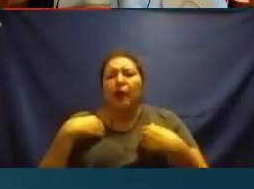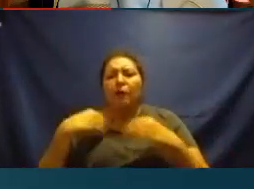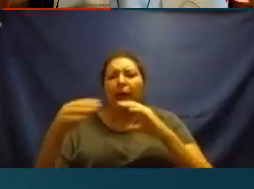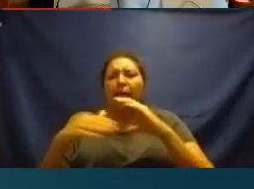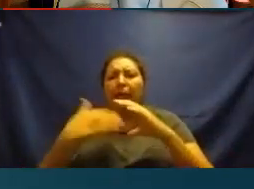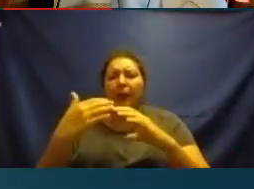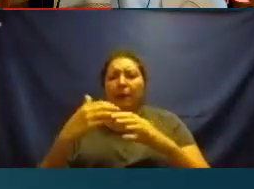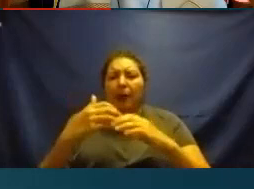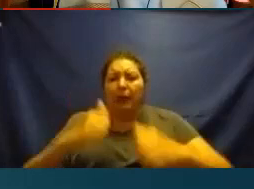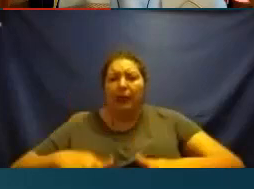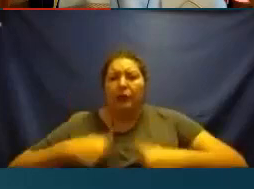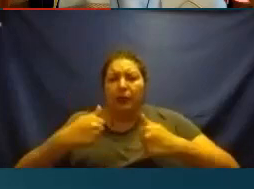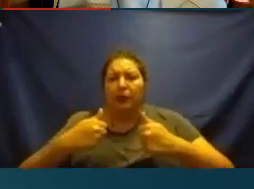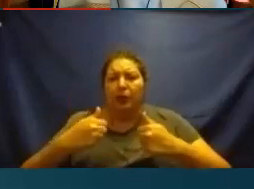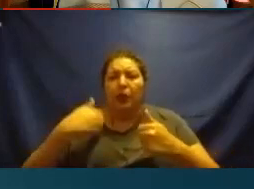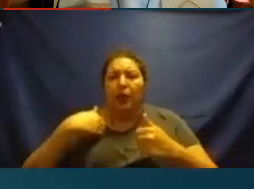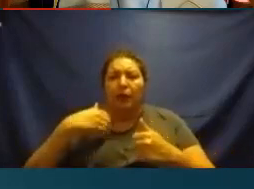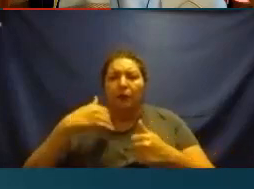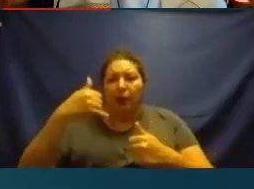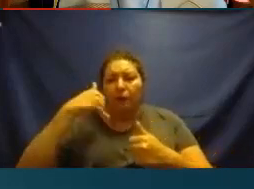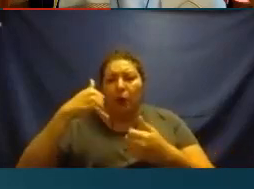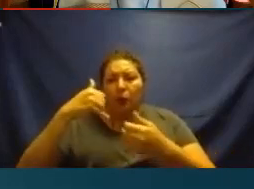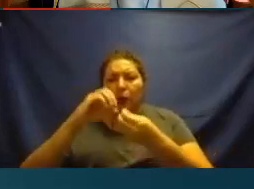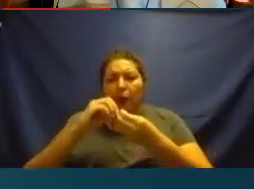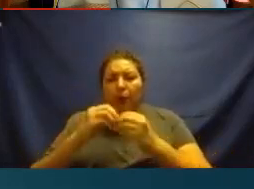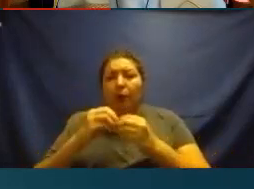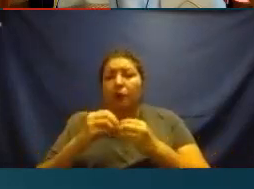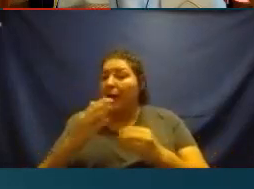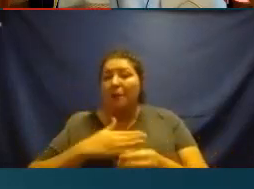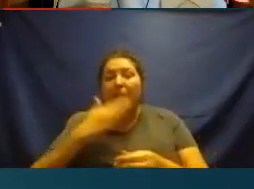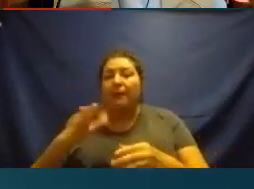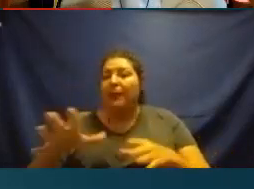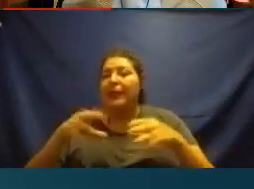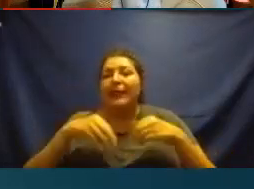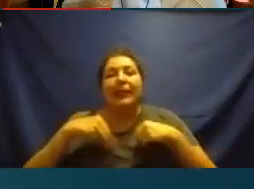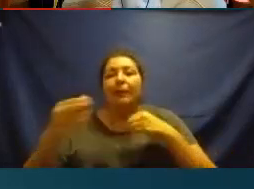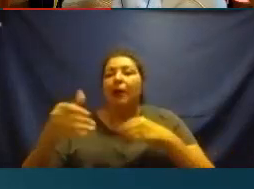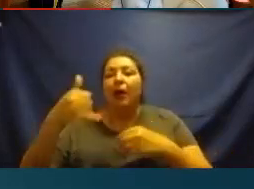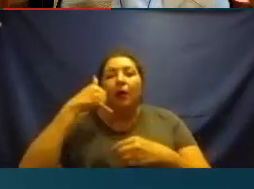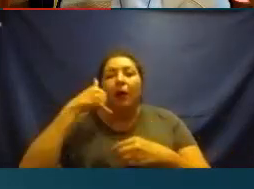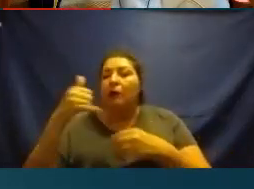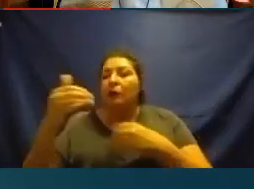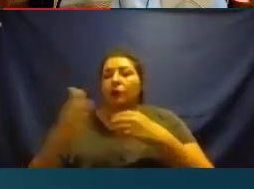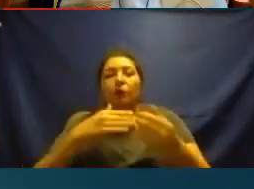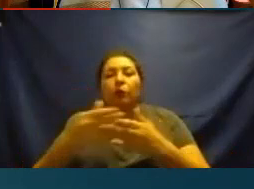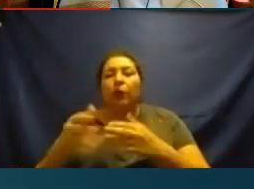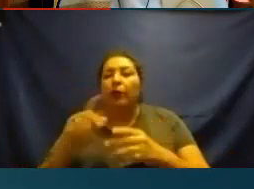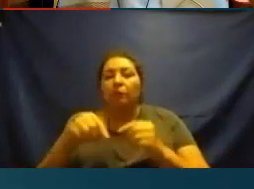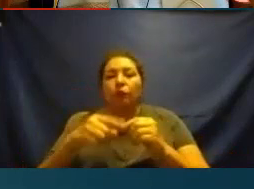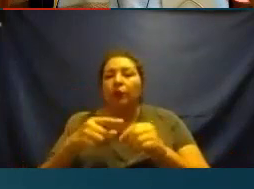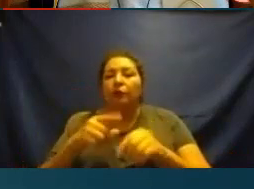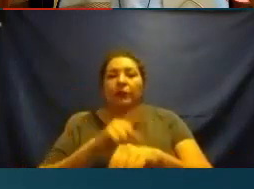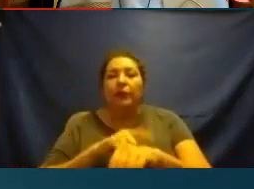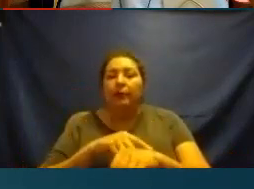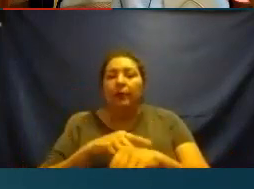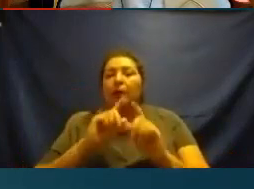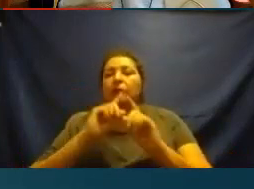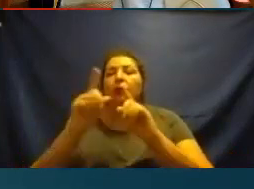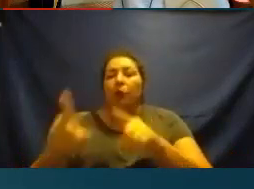my phone. I'm happy to entertain calls at any time. And with that, go in peace and serve the